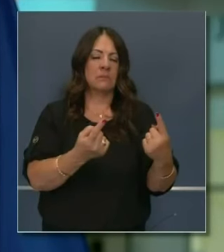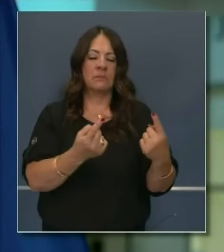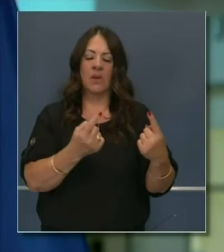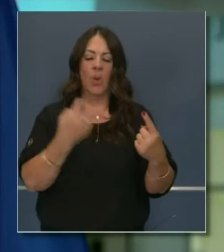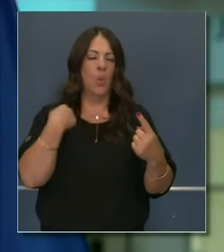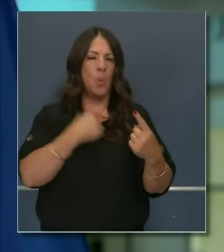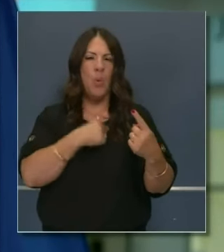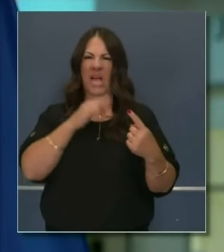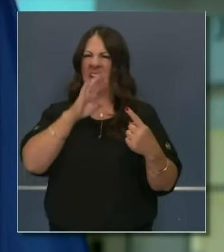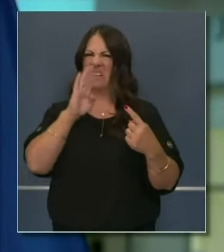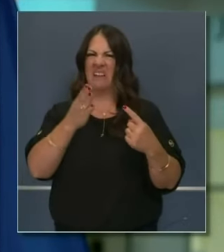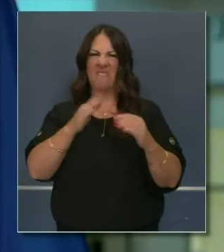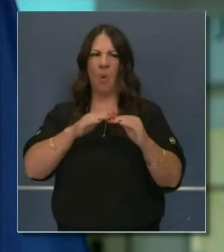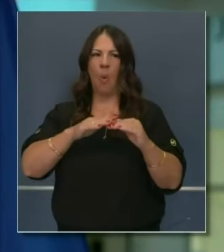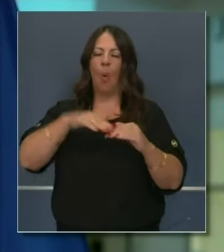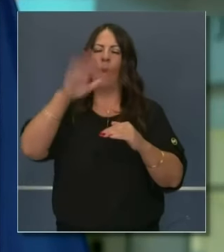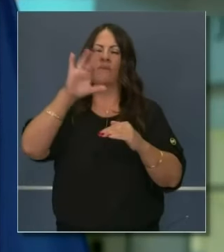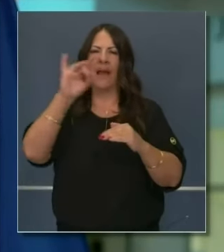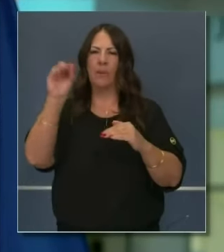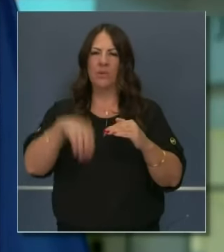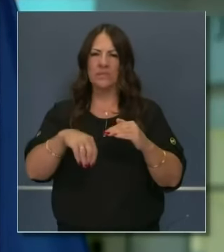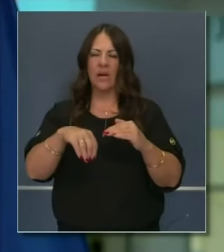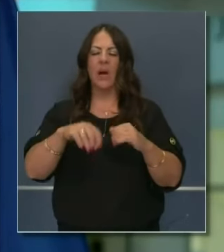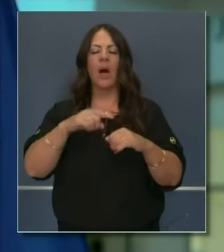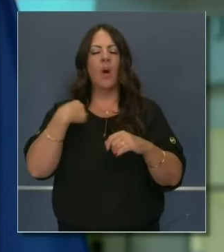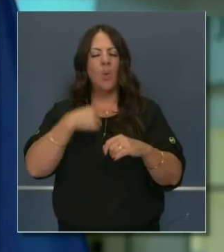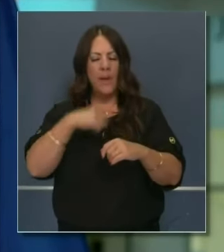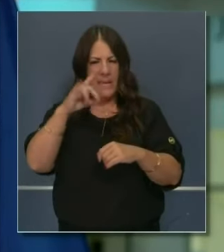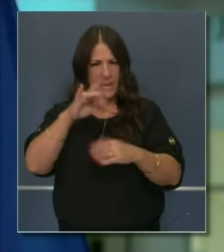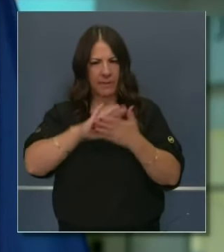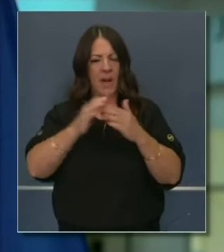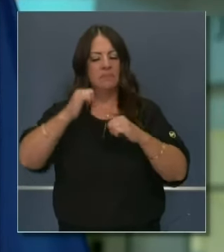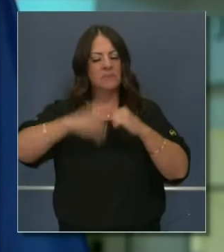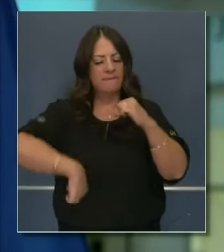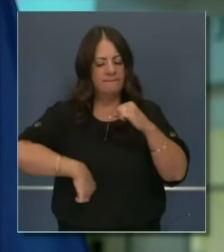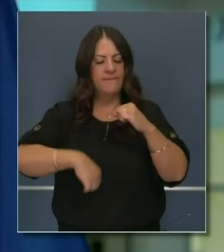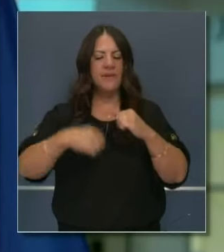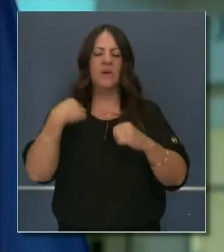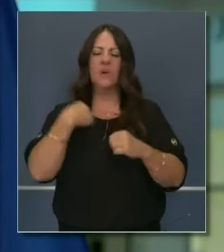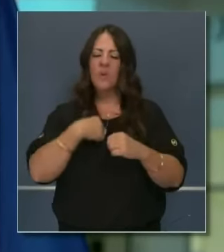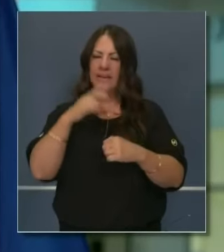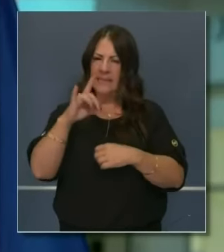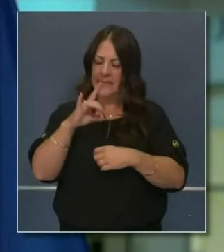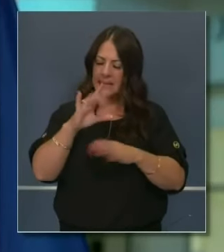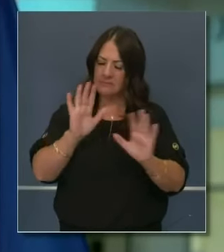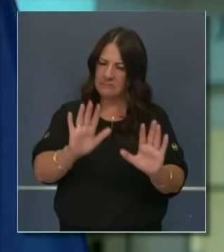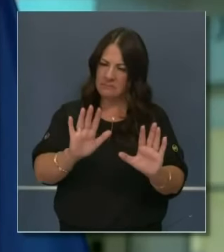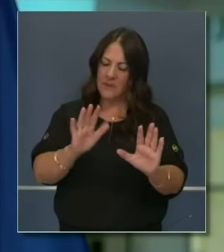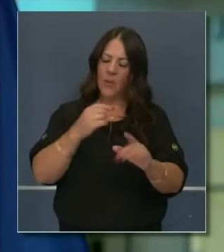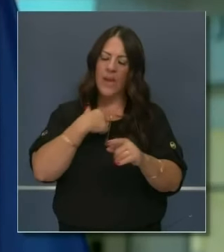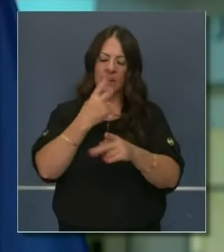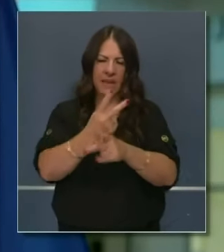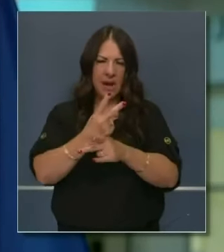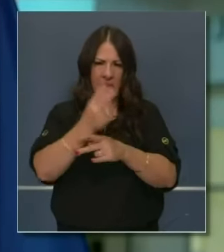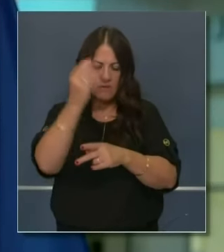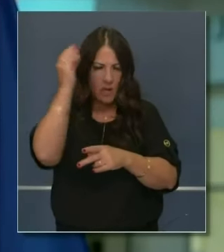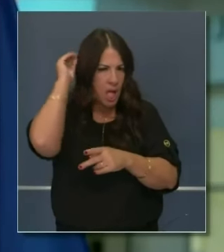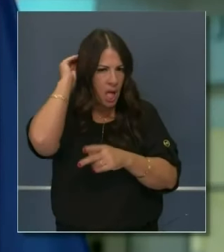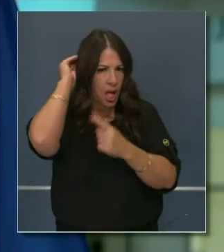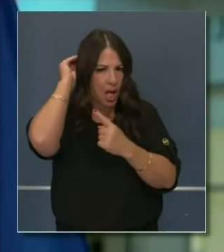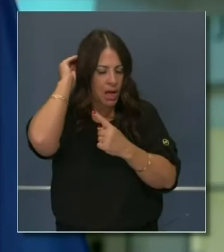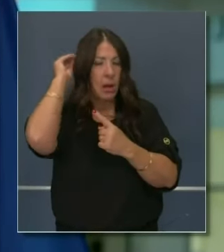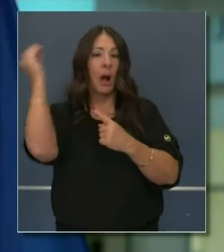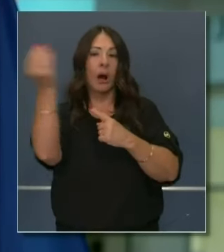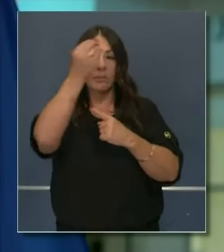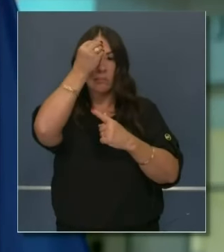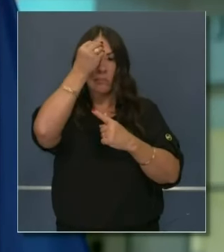period. But we've had to be tough, and we've had to be vigilant, and we have to be mindful of the changing dynamics of